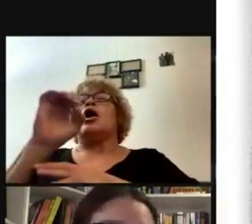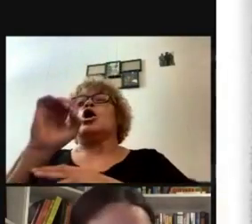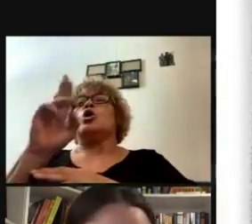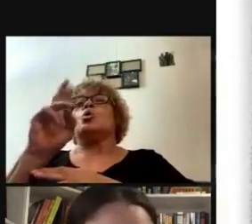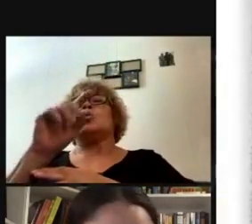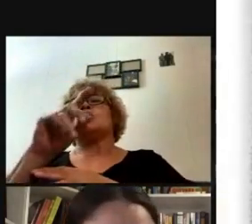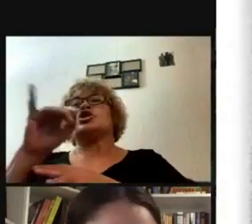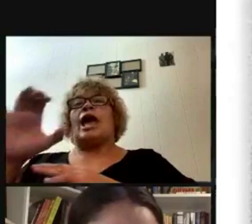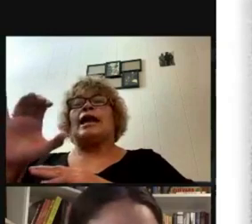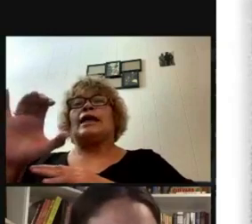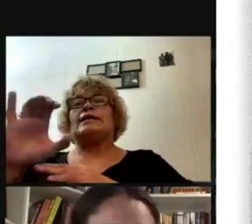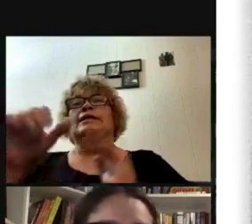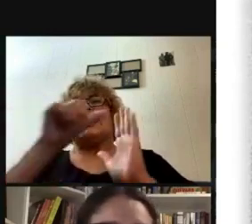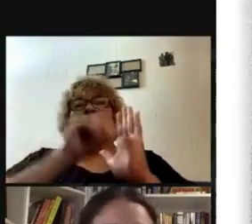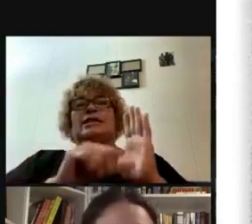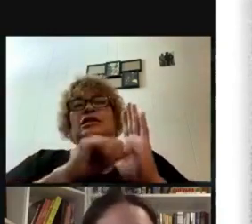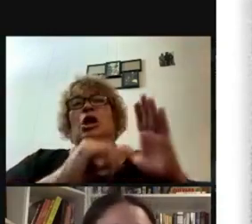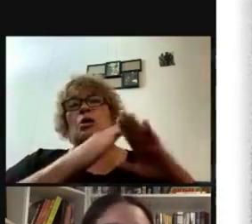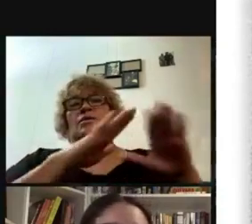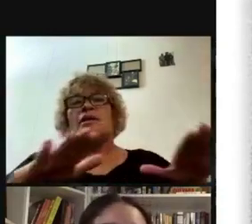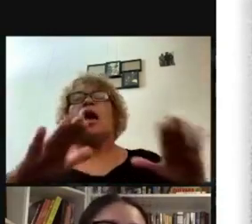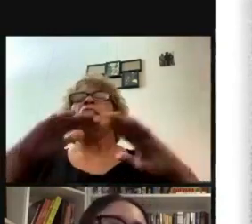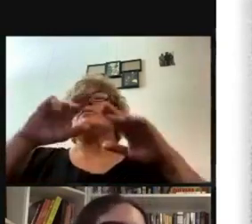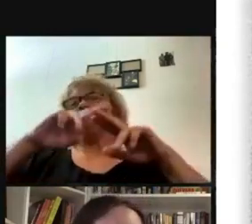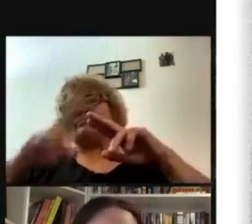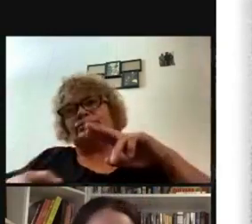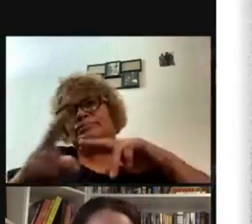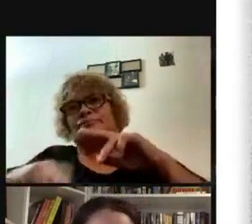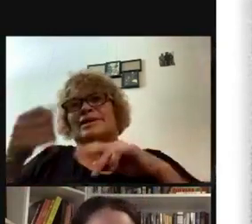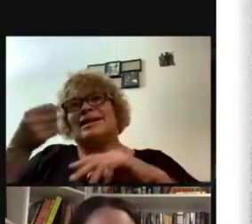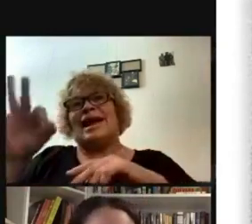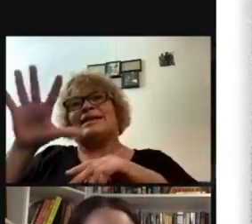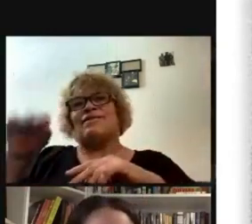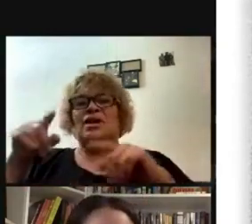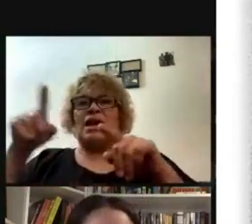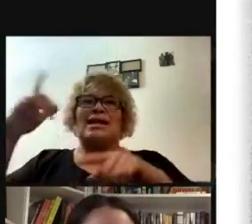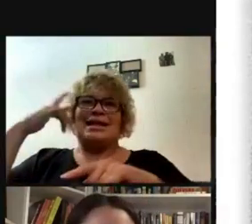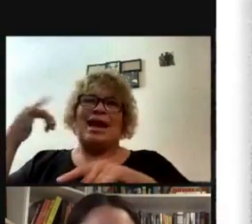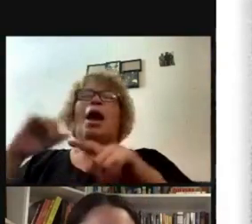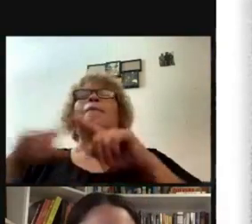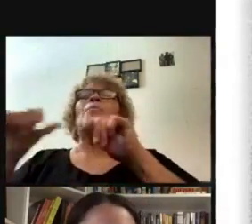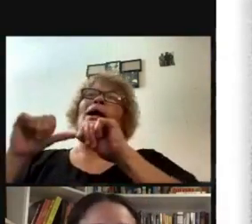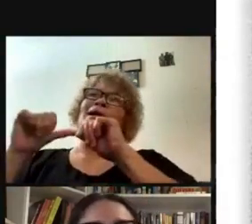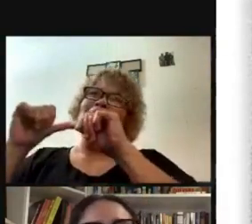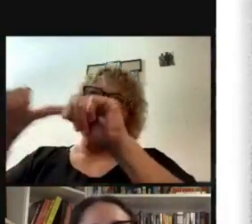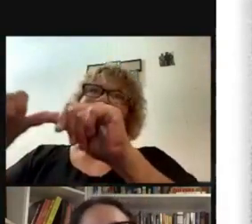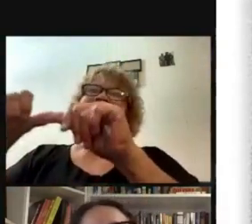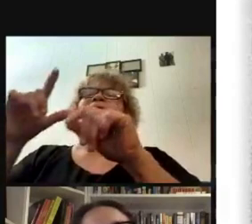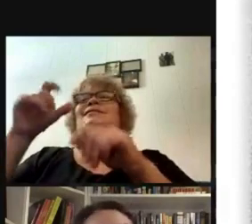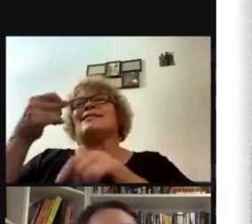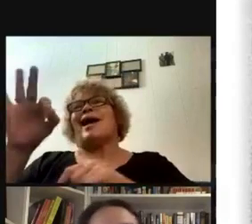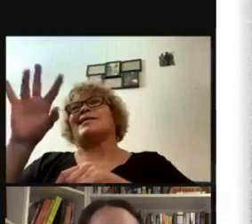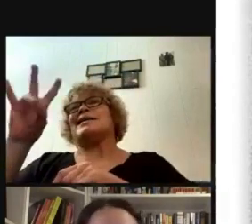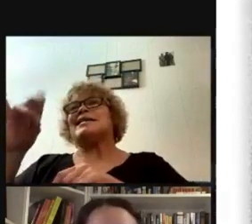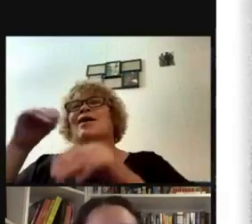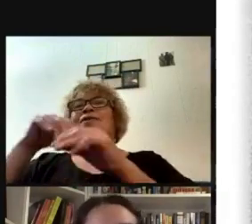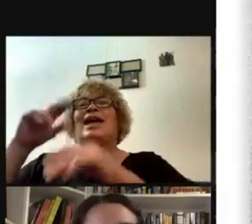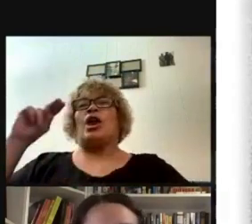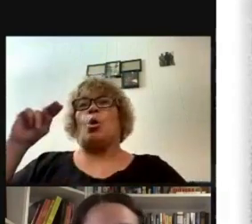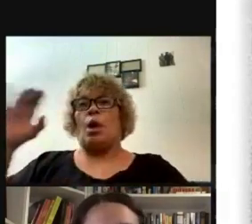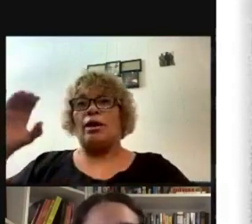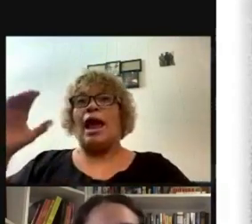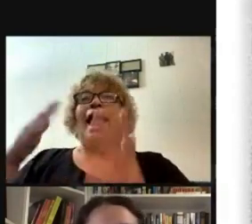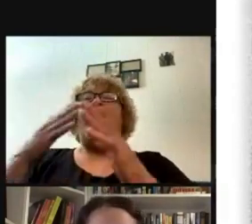sterilizations declined in the 1950s in California, but they continued well into the 1970s in North Carolina. And even after the